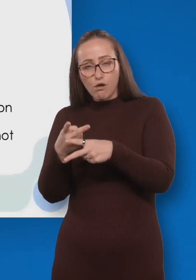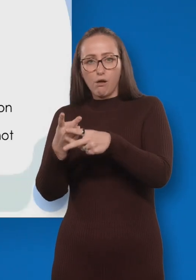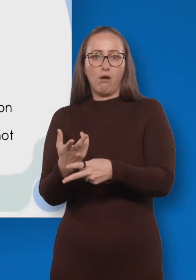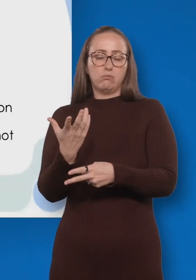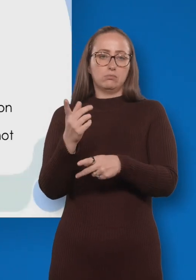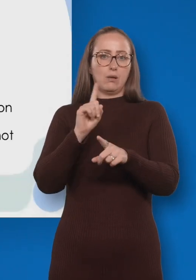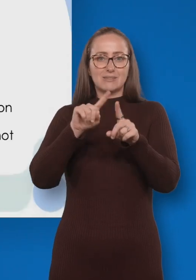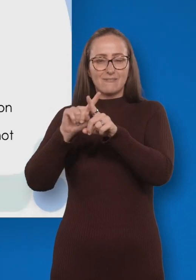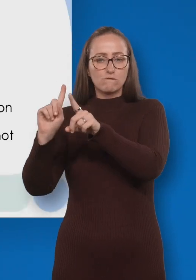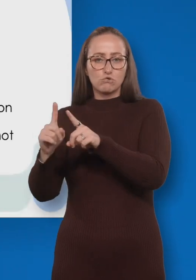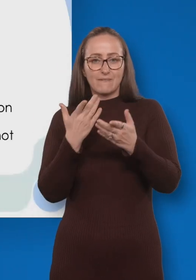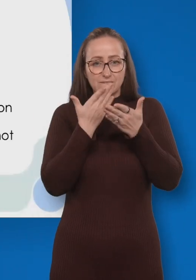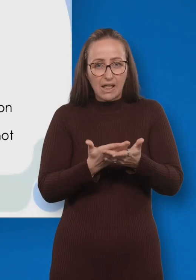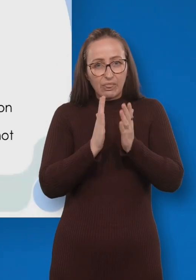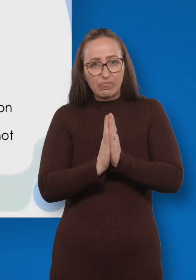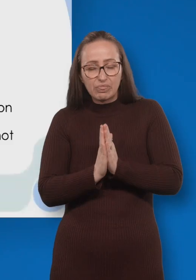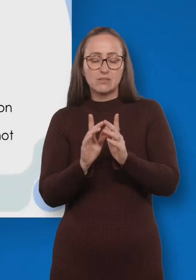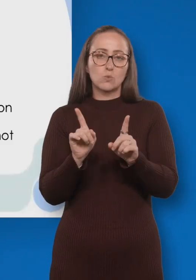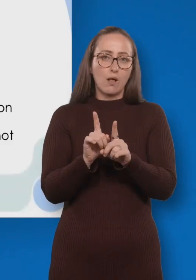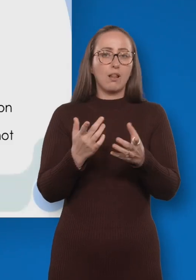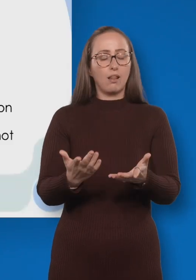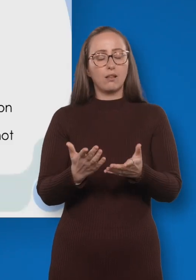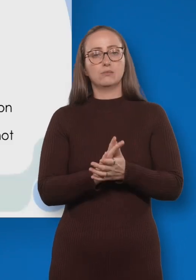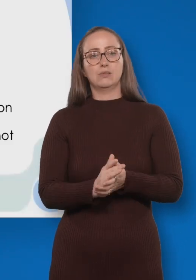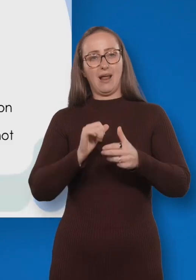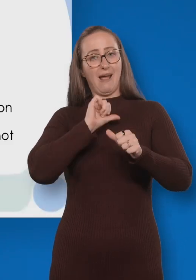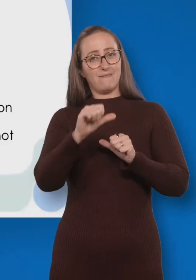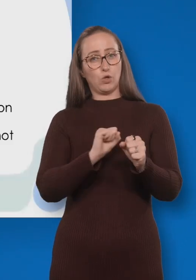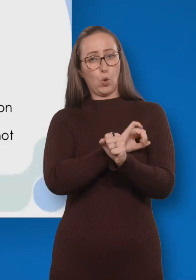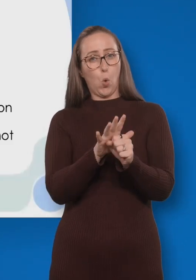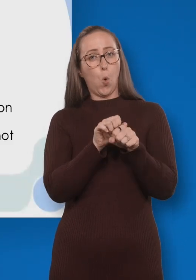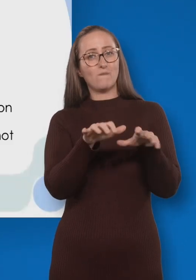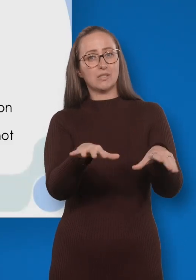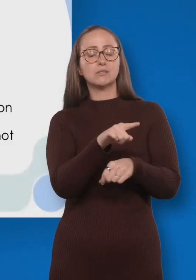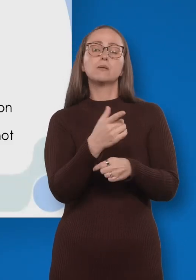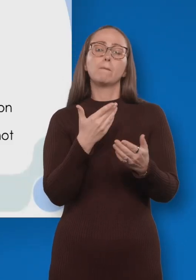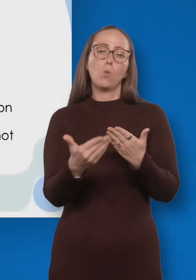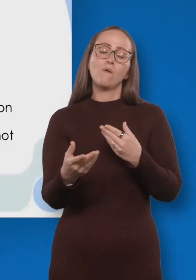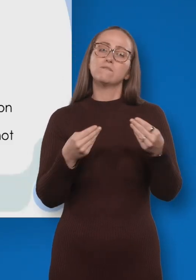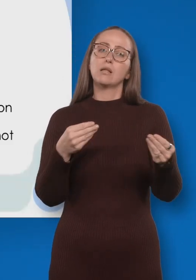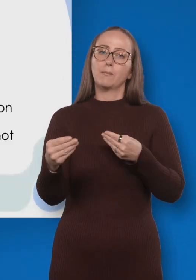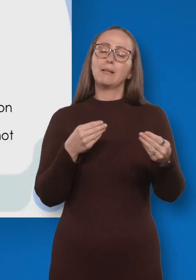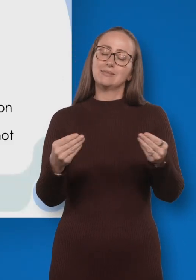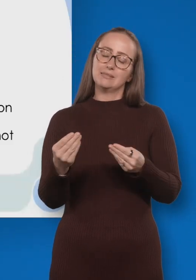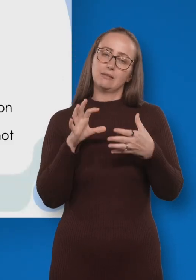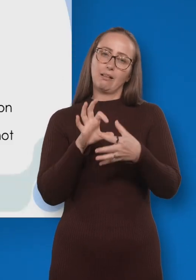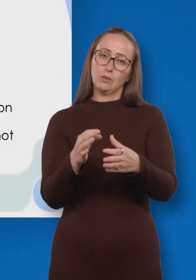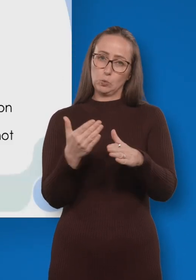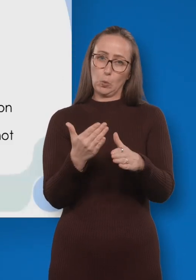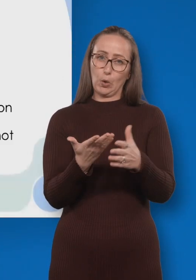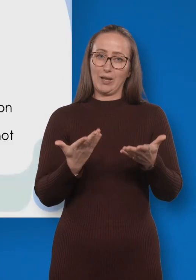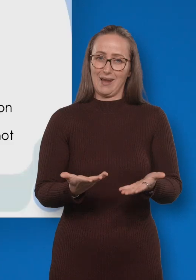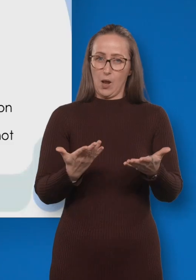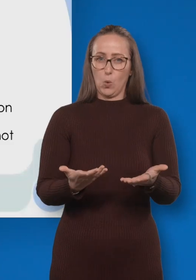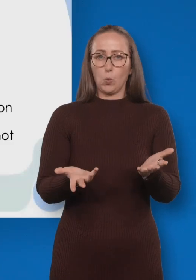observe different faiths. So nowadays, I think, especially post-COVID, we have a lot more flexibility in our approach to work. So